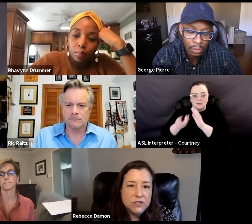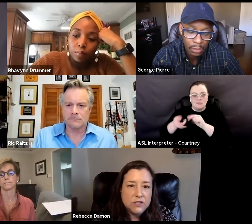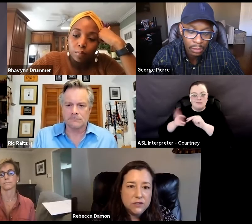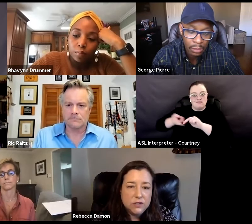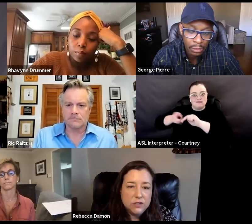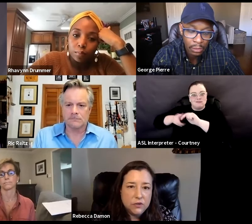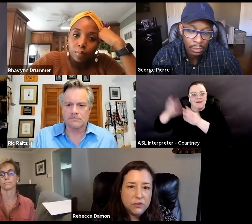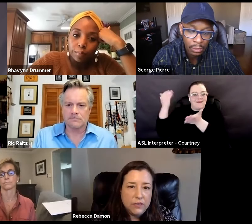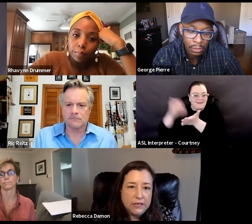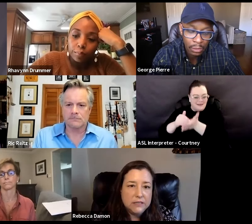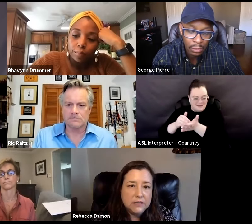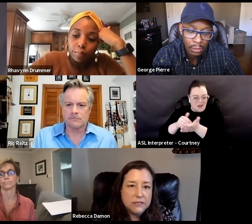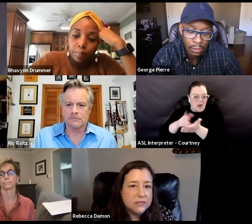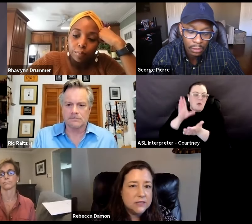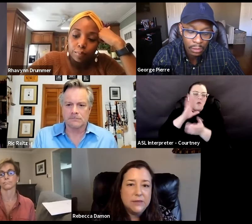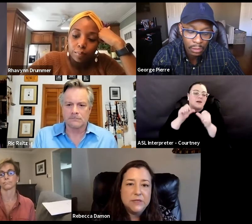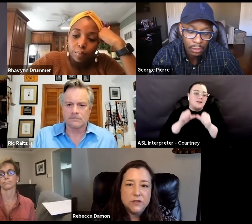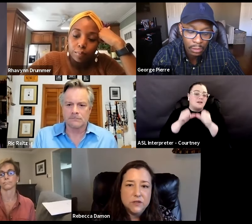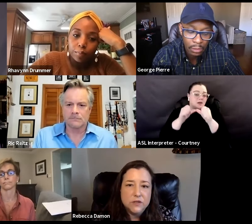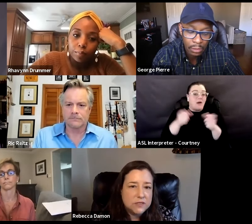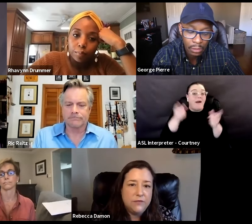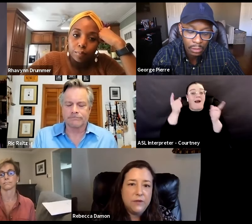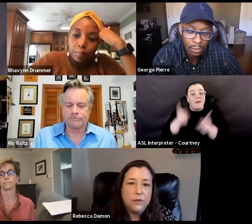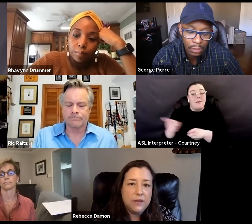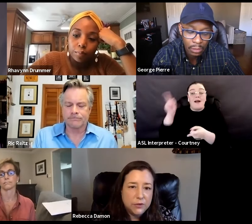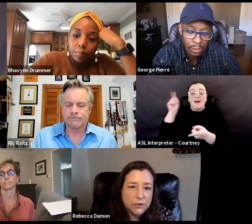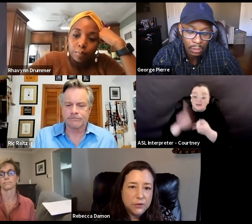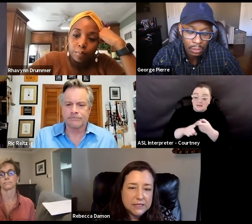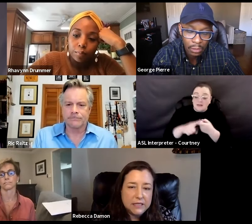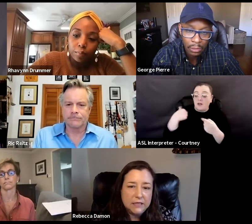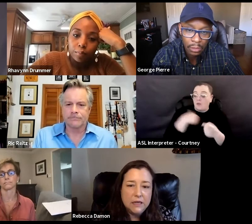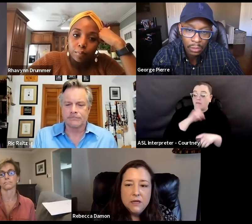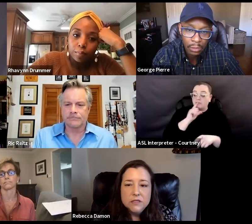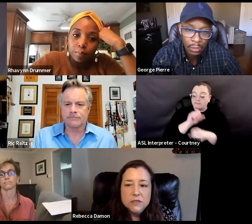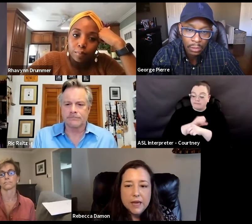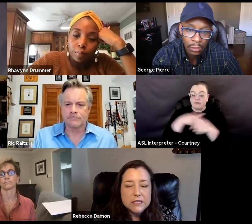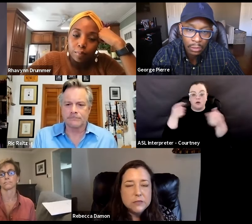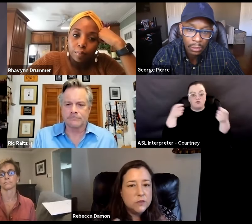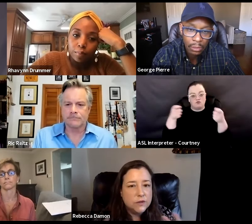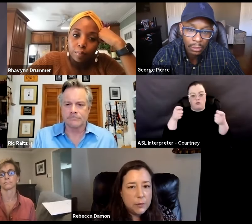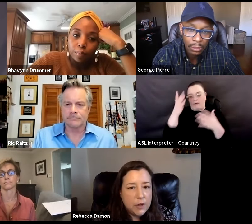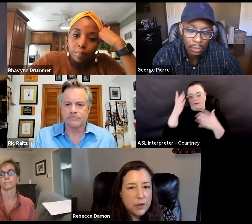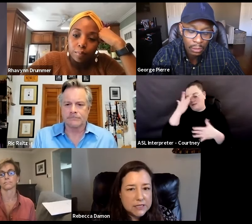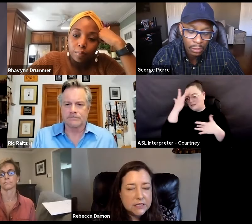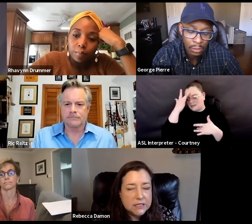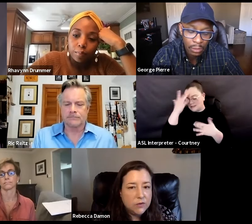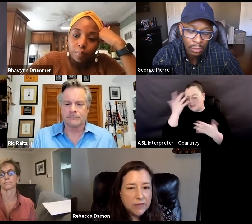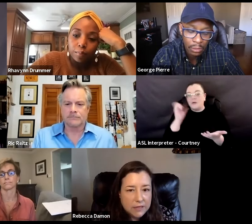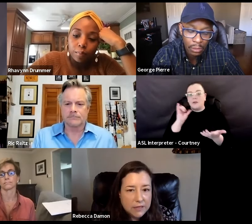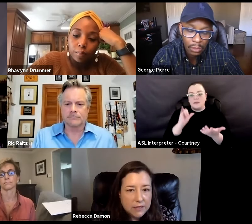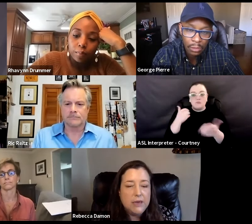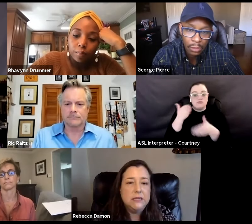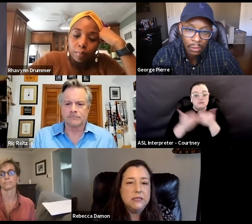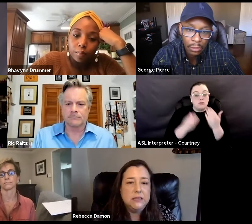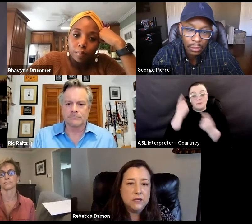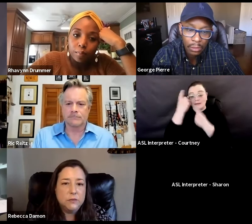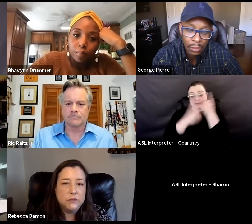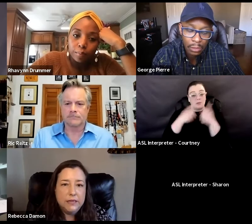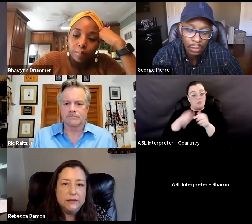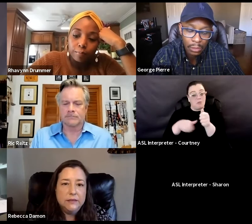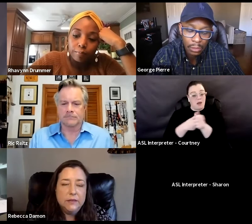disease managed and under control, and until such time as there's a safe and reliable vaccine. So that has been sort of our process and our thinking behind